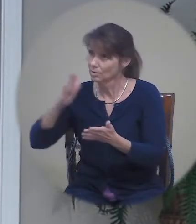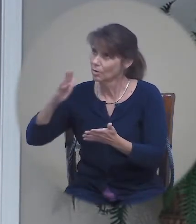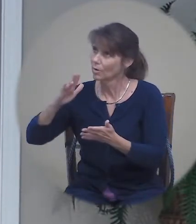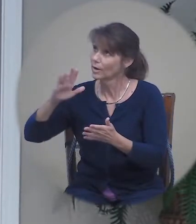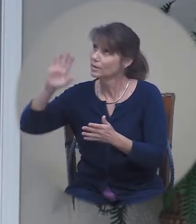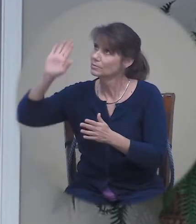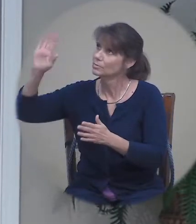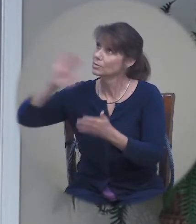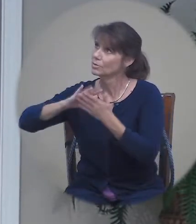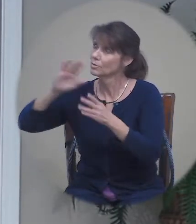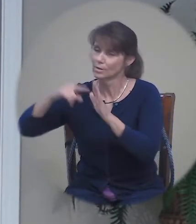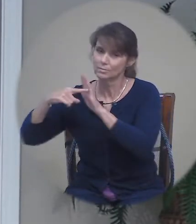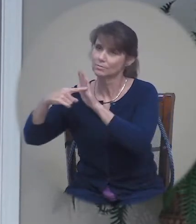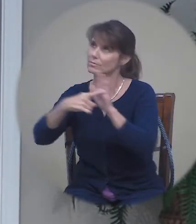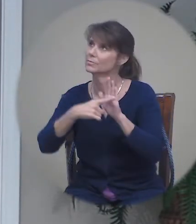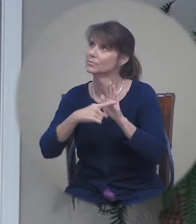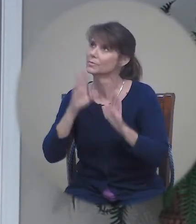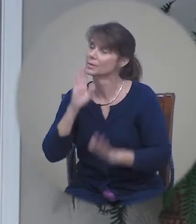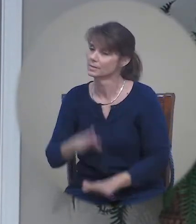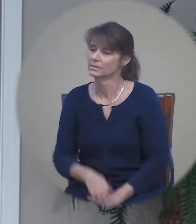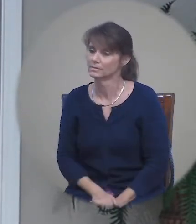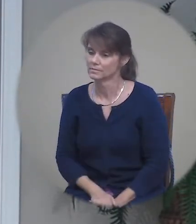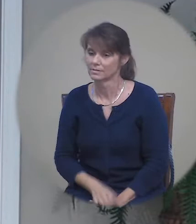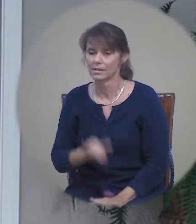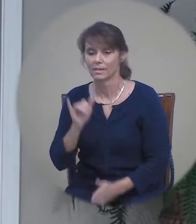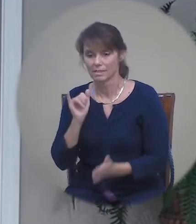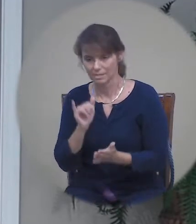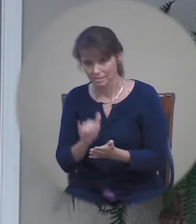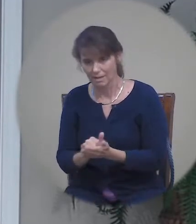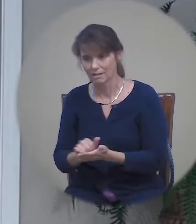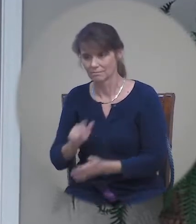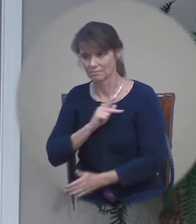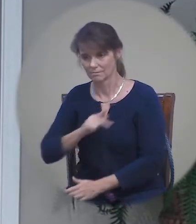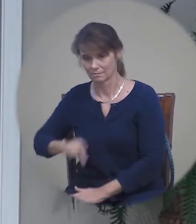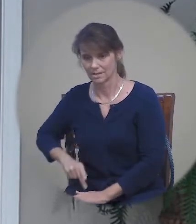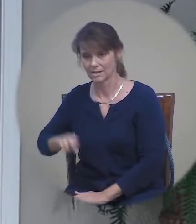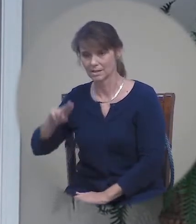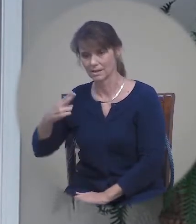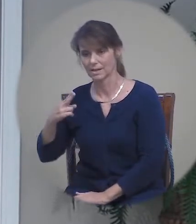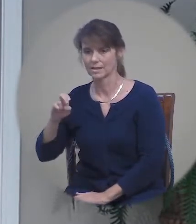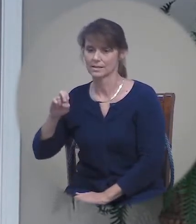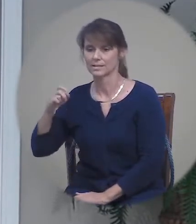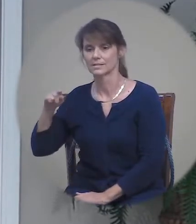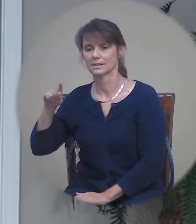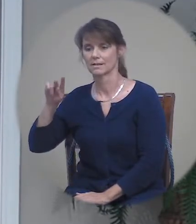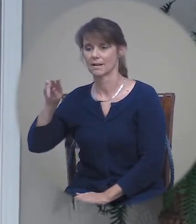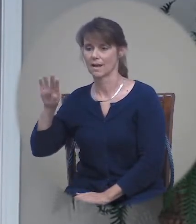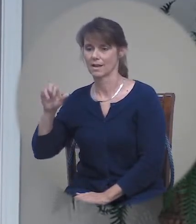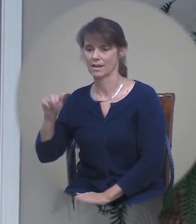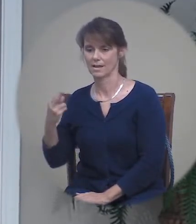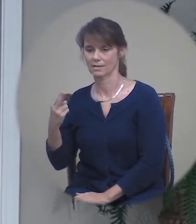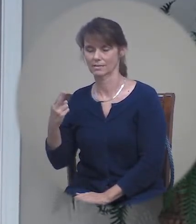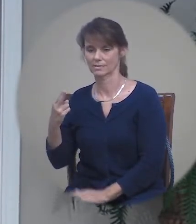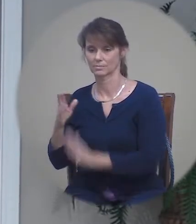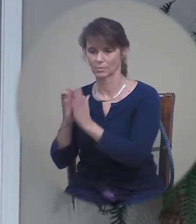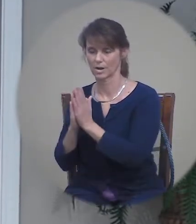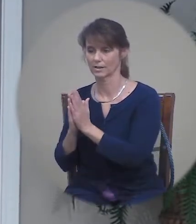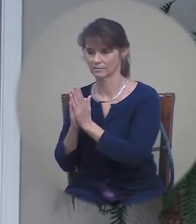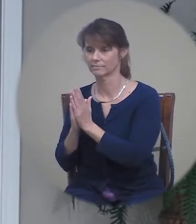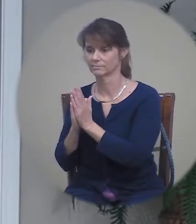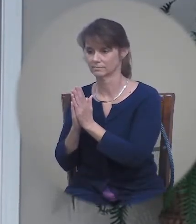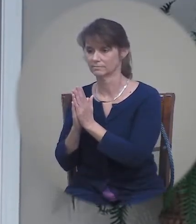name. That is the petition that he lays out before Hezekiah. So before we go any